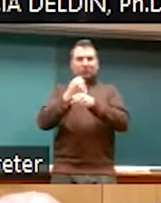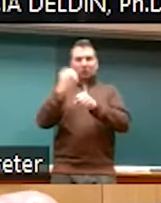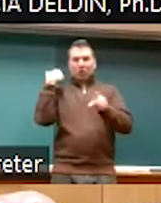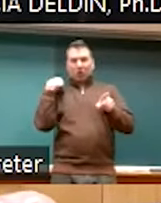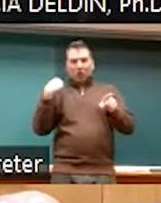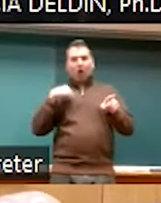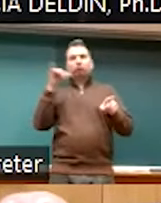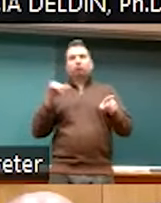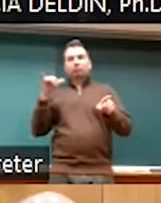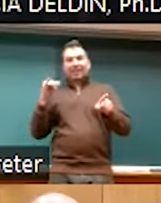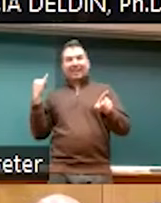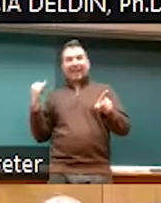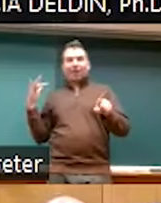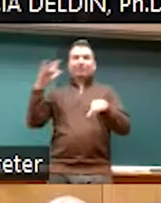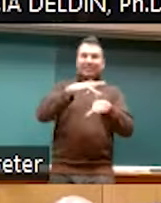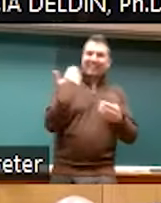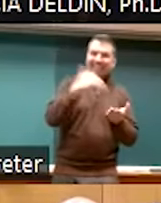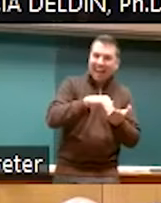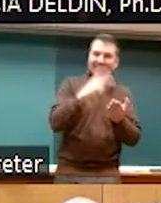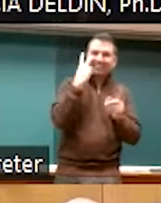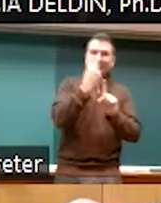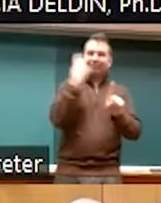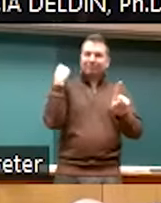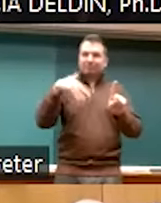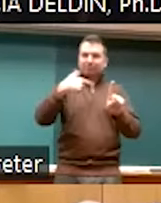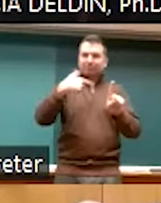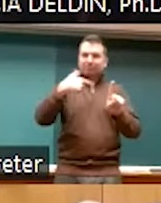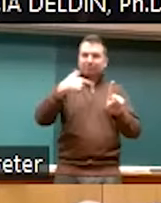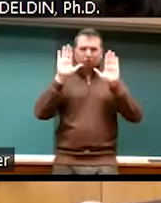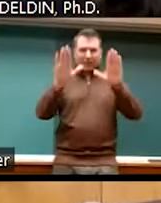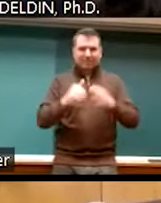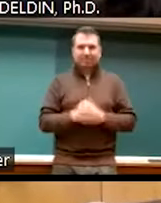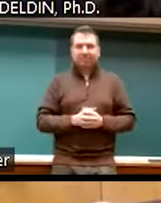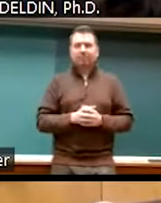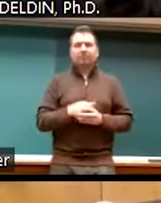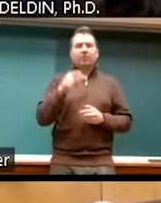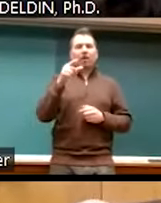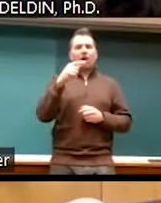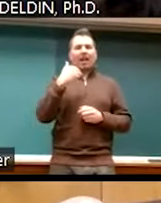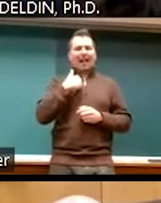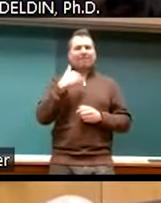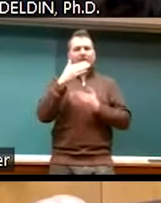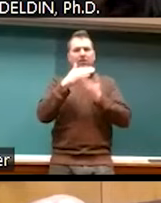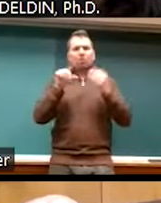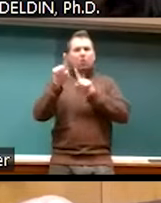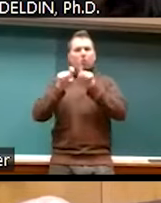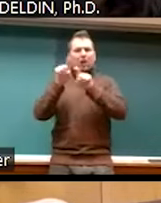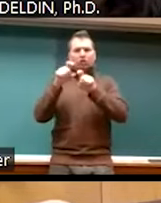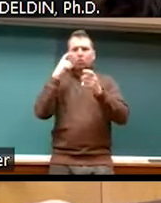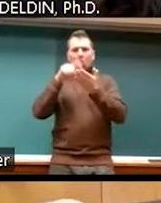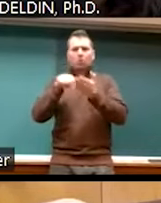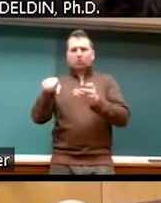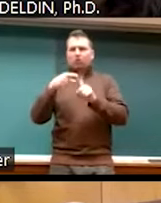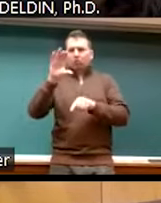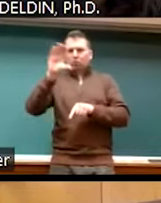great. We have a few questions from people on Zoom and maybe from in the audience. But I did want to ask you